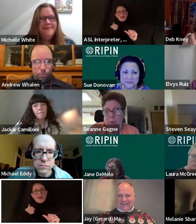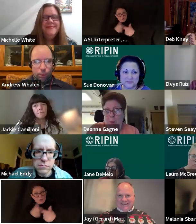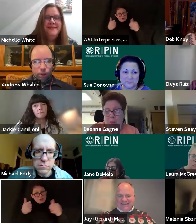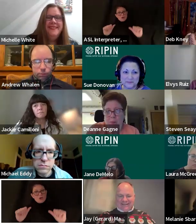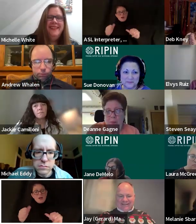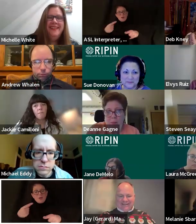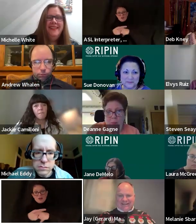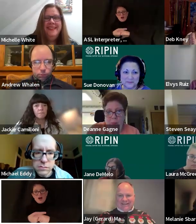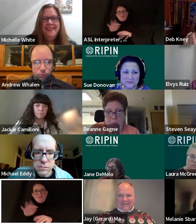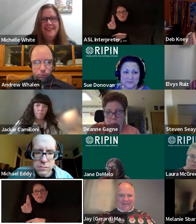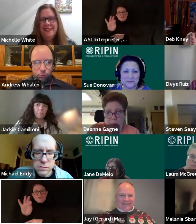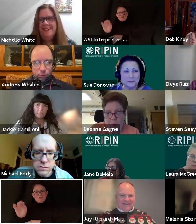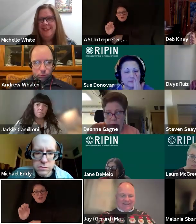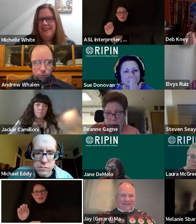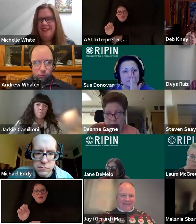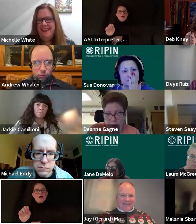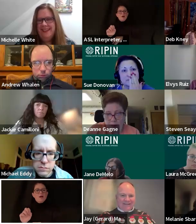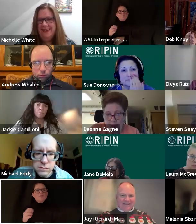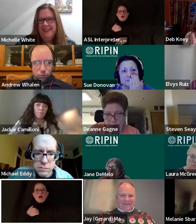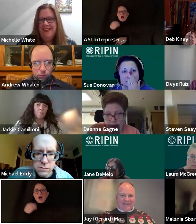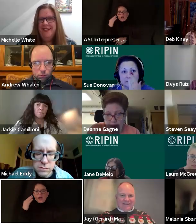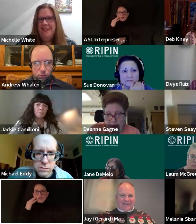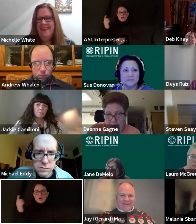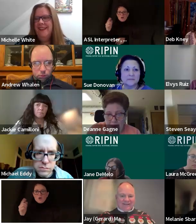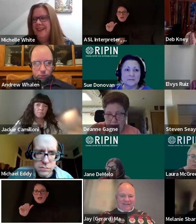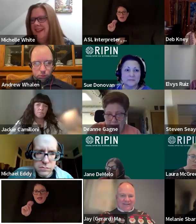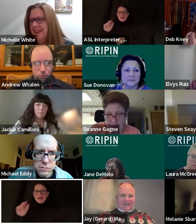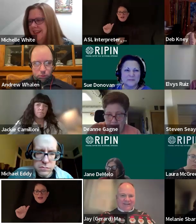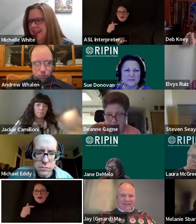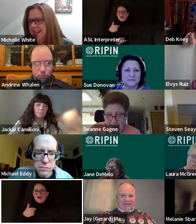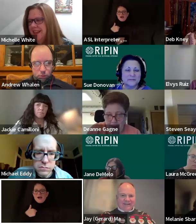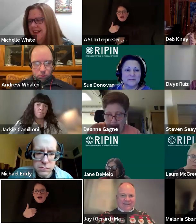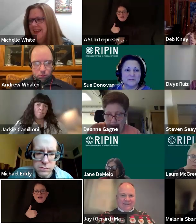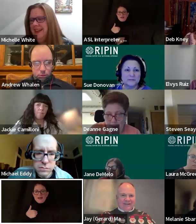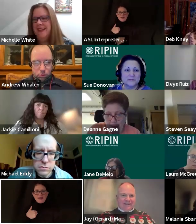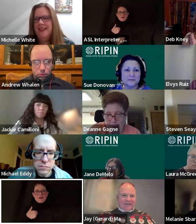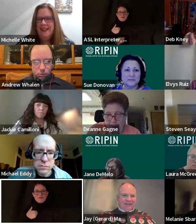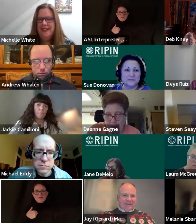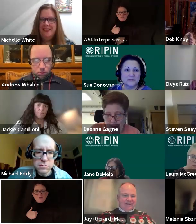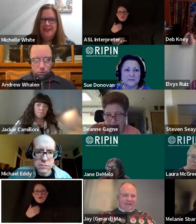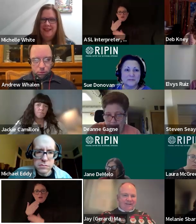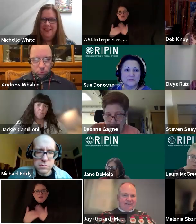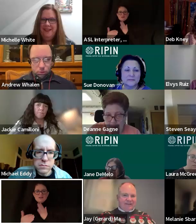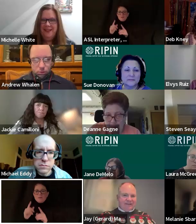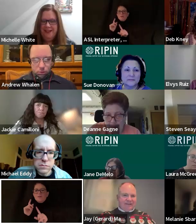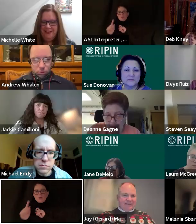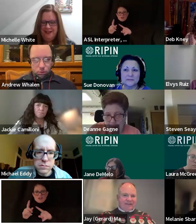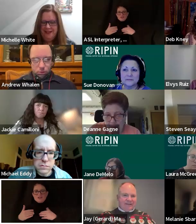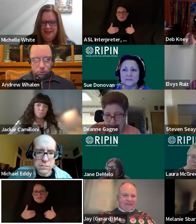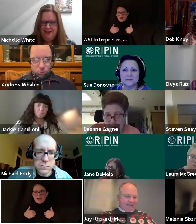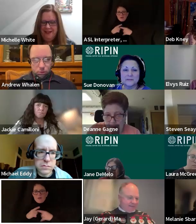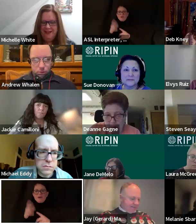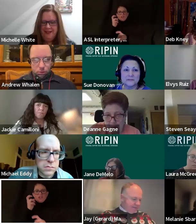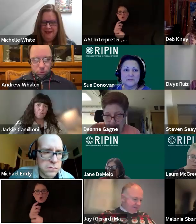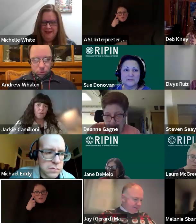trying. Well, I know I always have some kind of questions, but it's tough